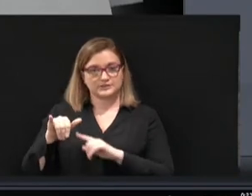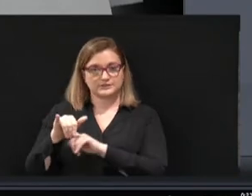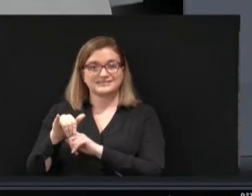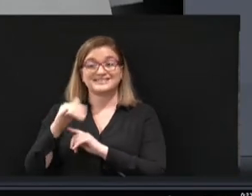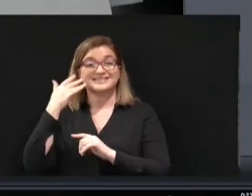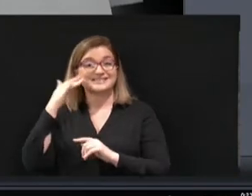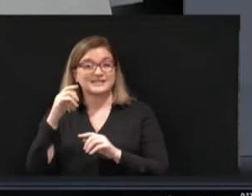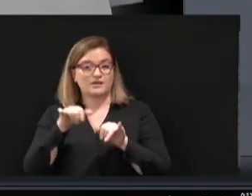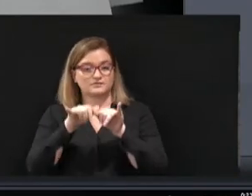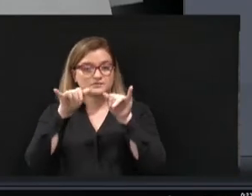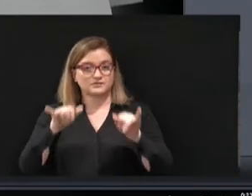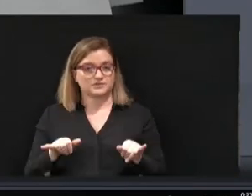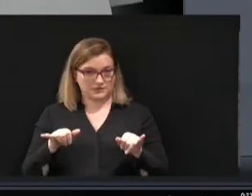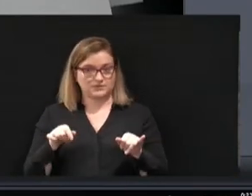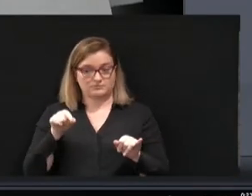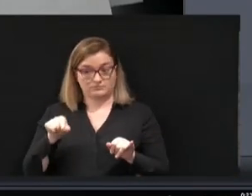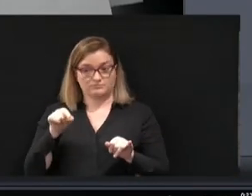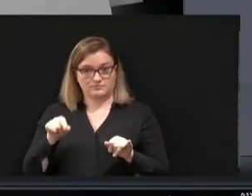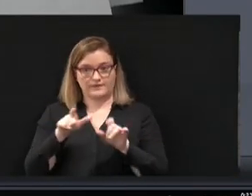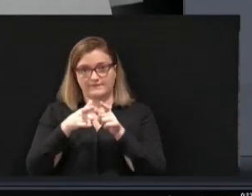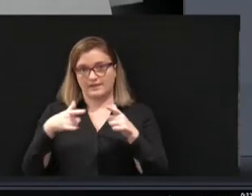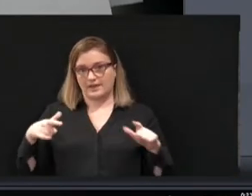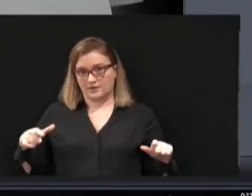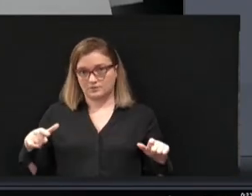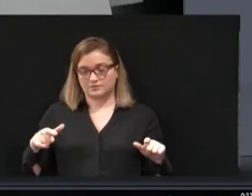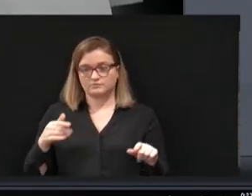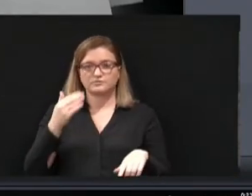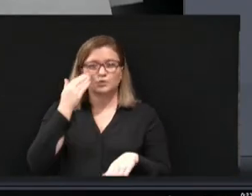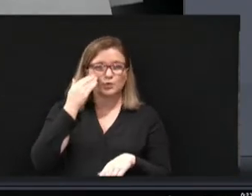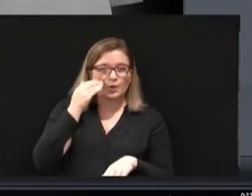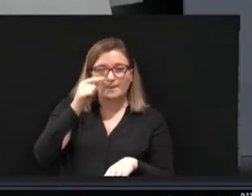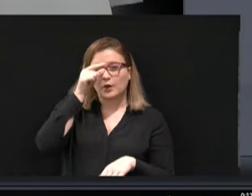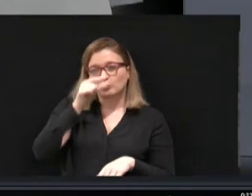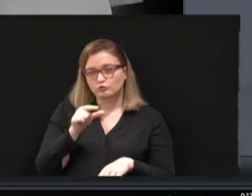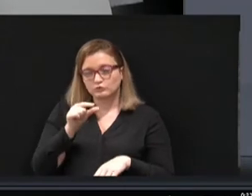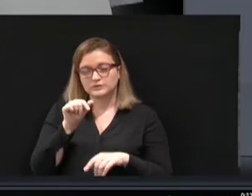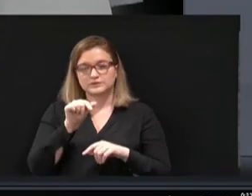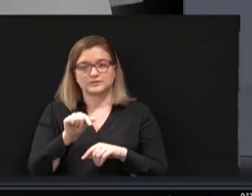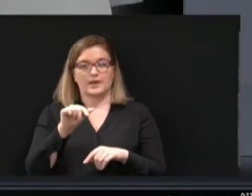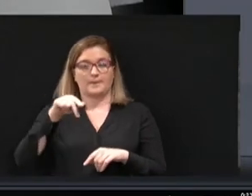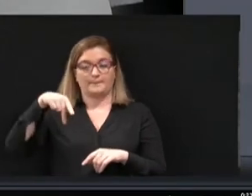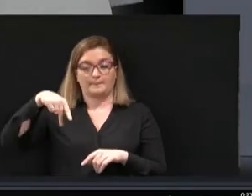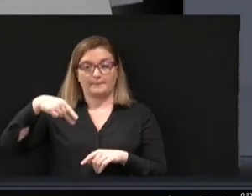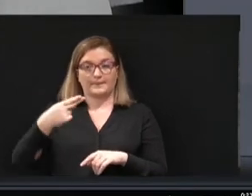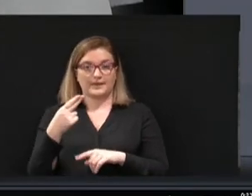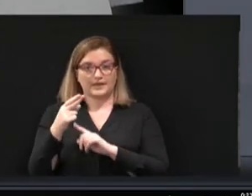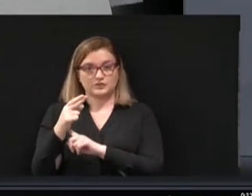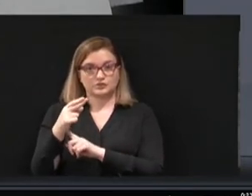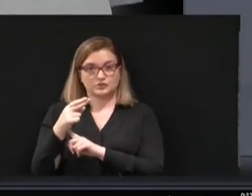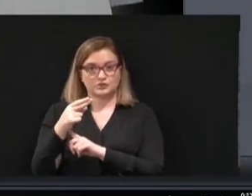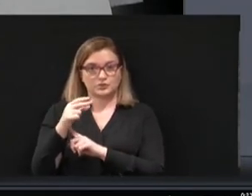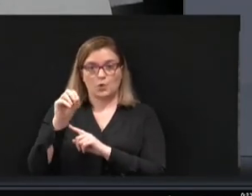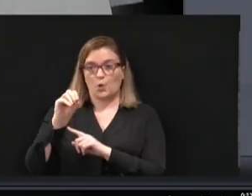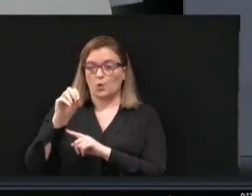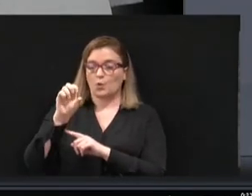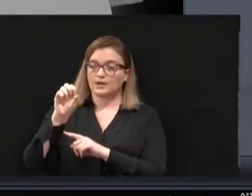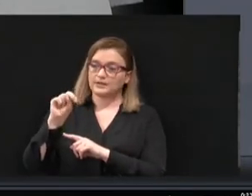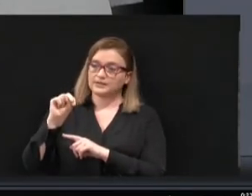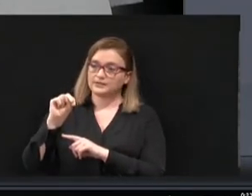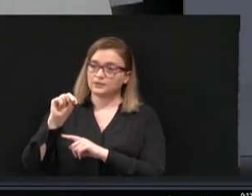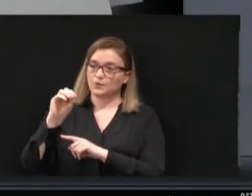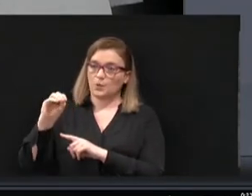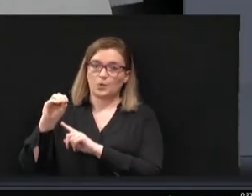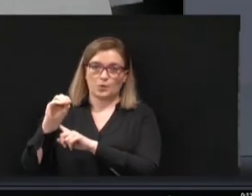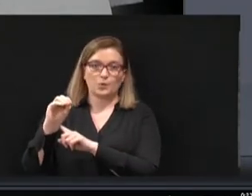language. If you know anything about Greek, the P-H-O-N-O talks about sound, and ology